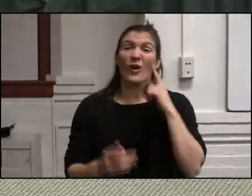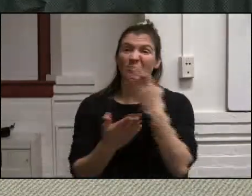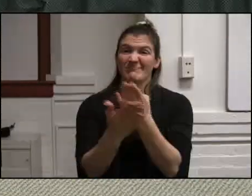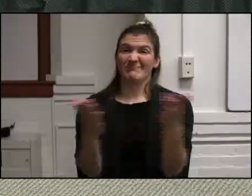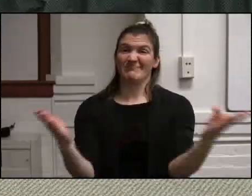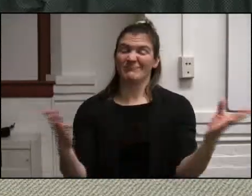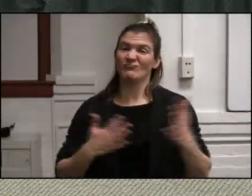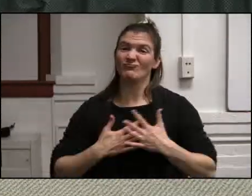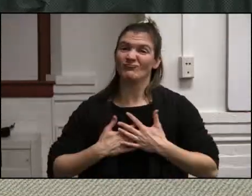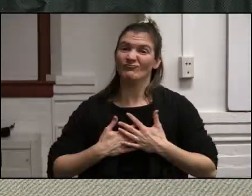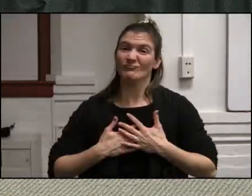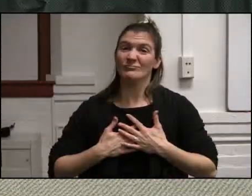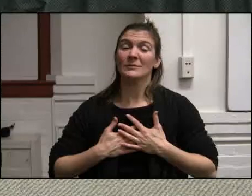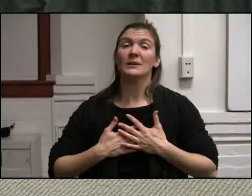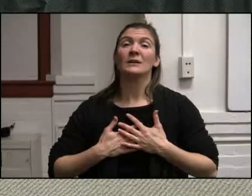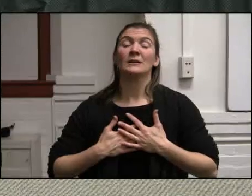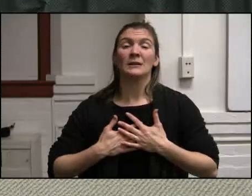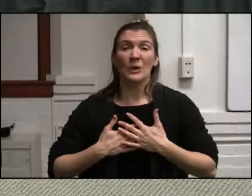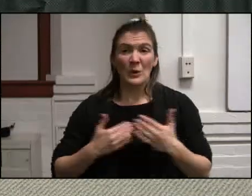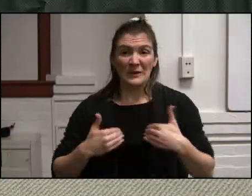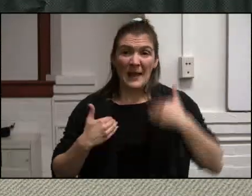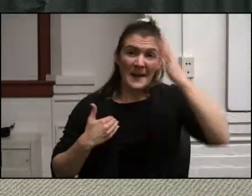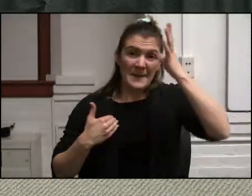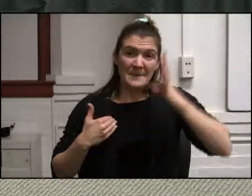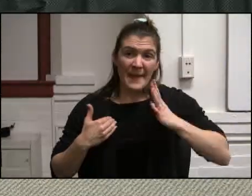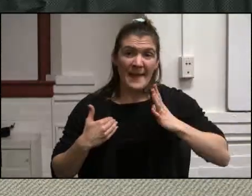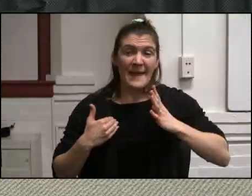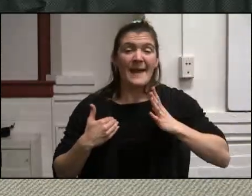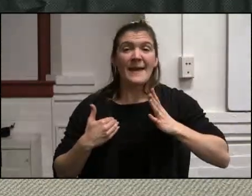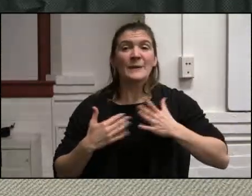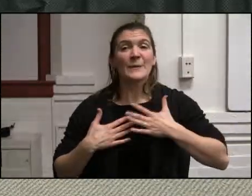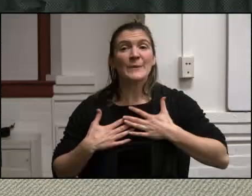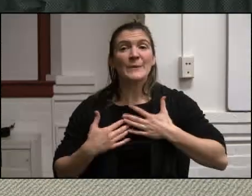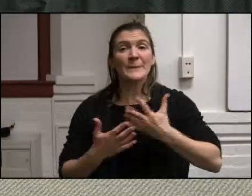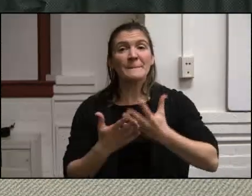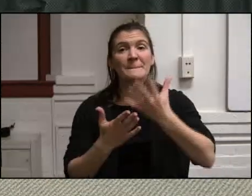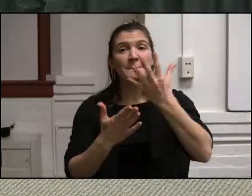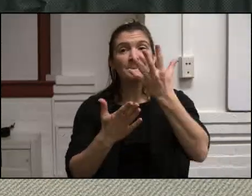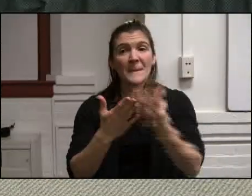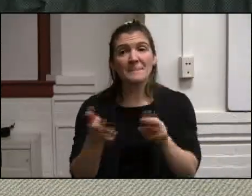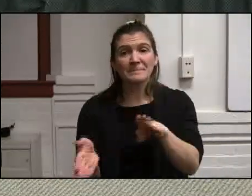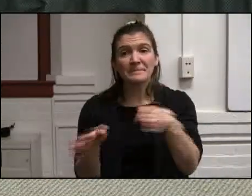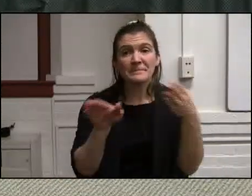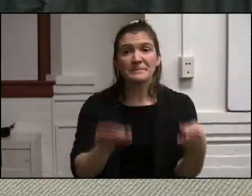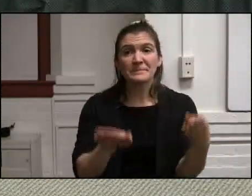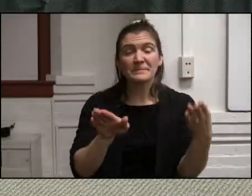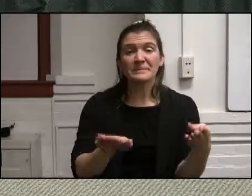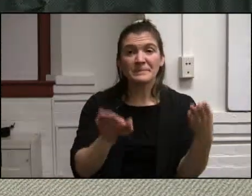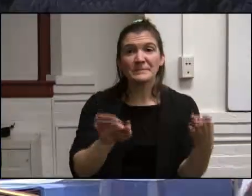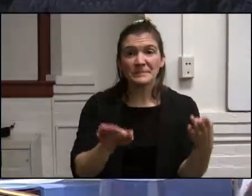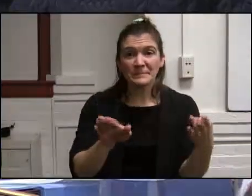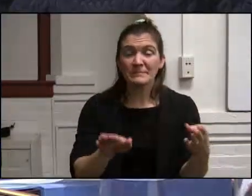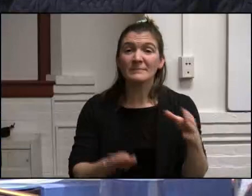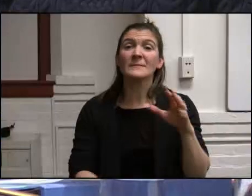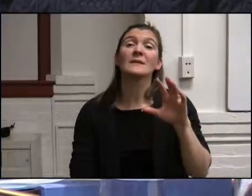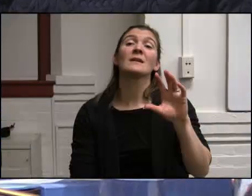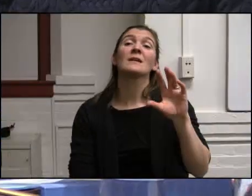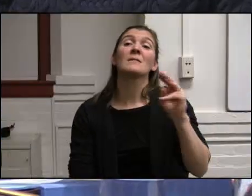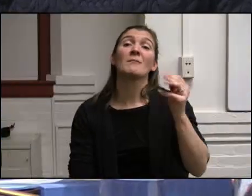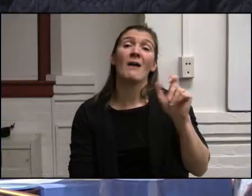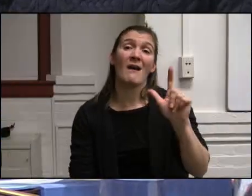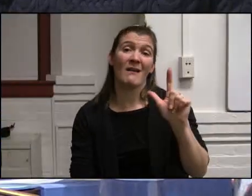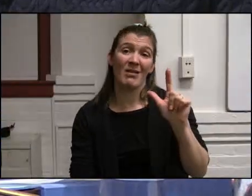community. We lost a very young man in our community, little Michael,